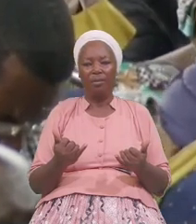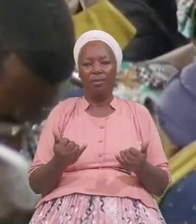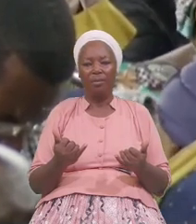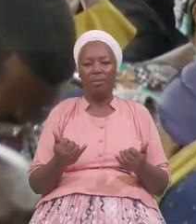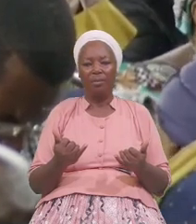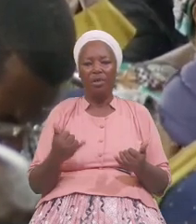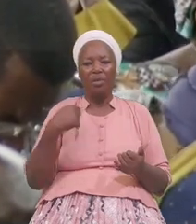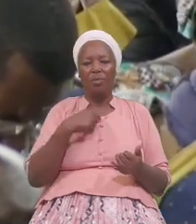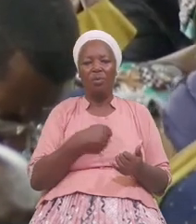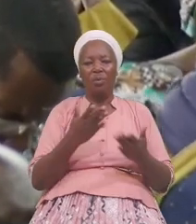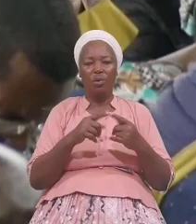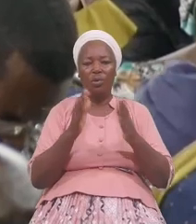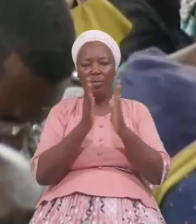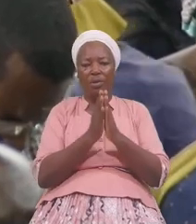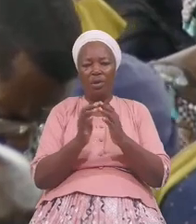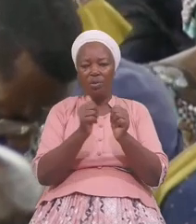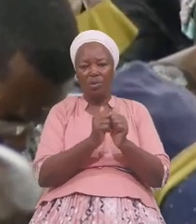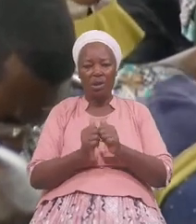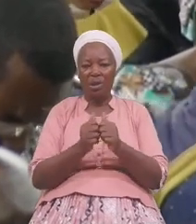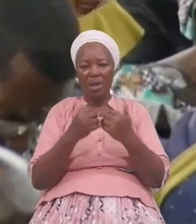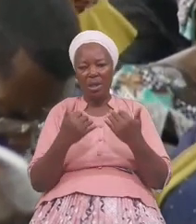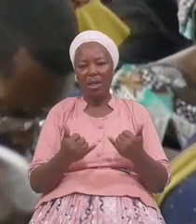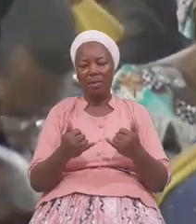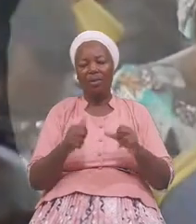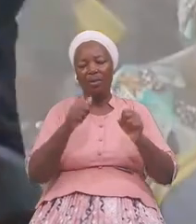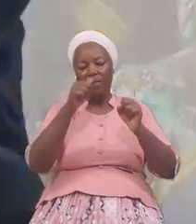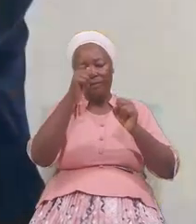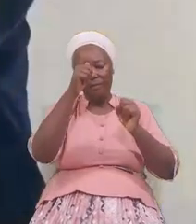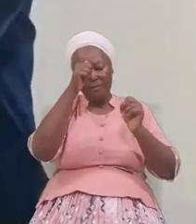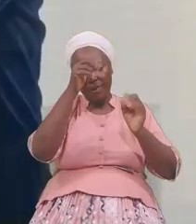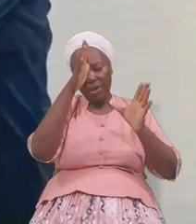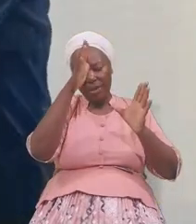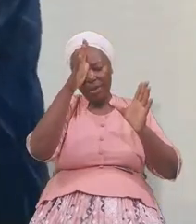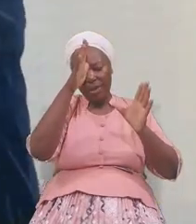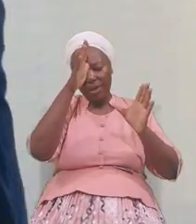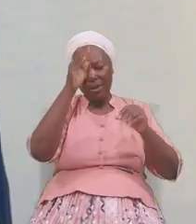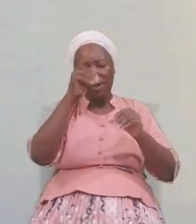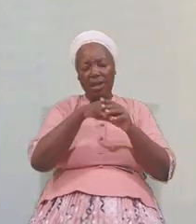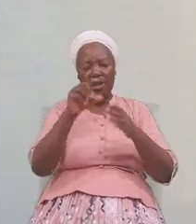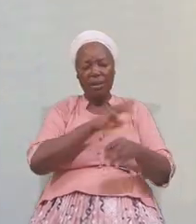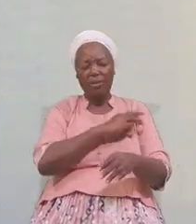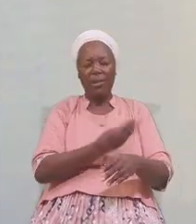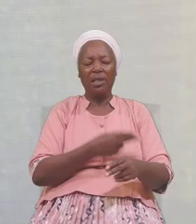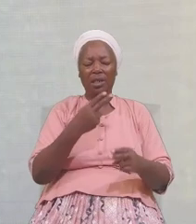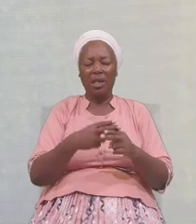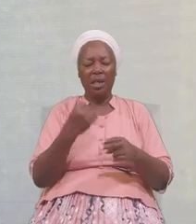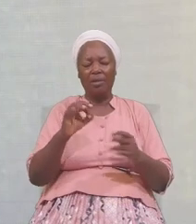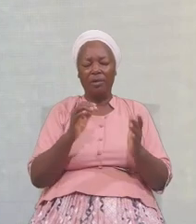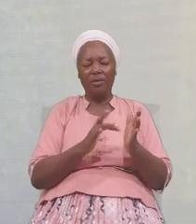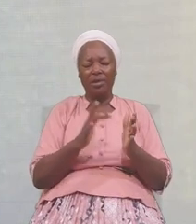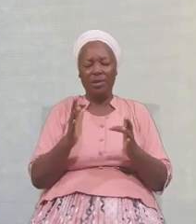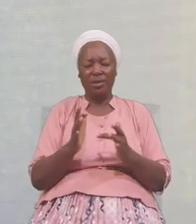We're going to pray together now. Father, in the mighty name of